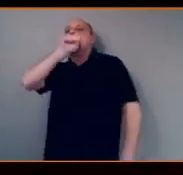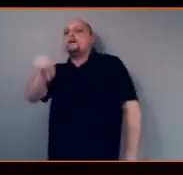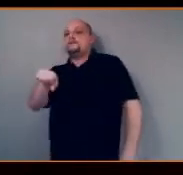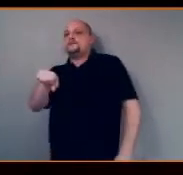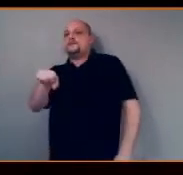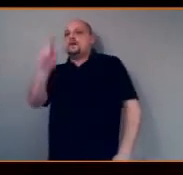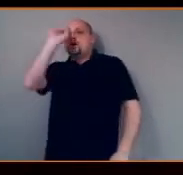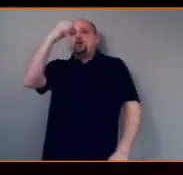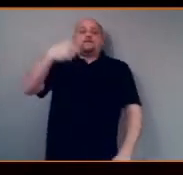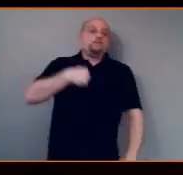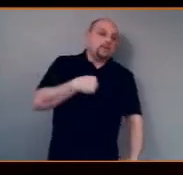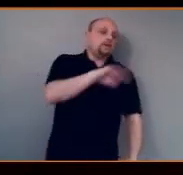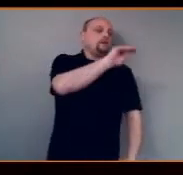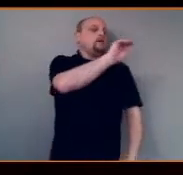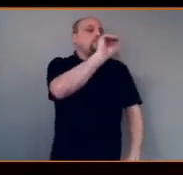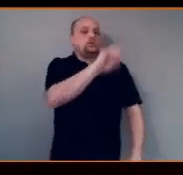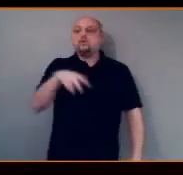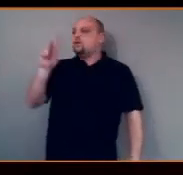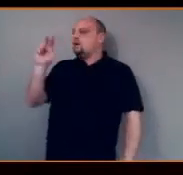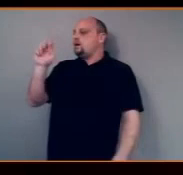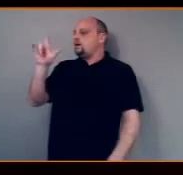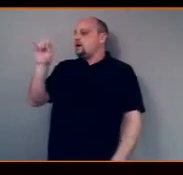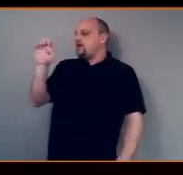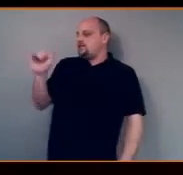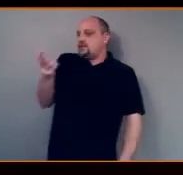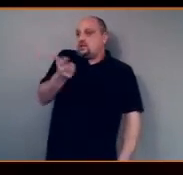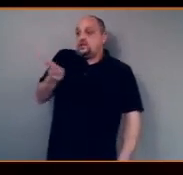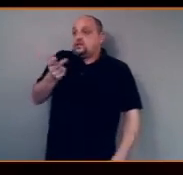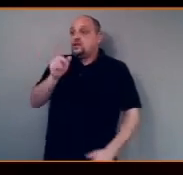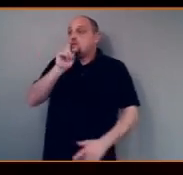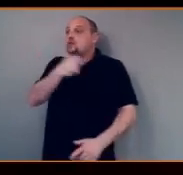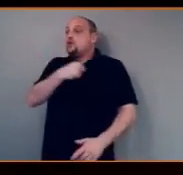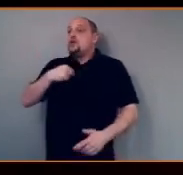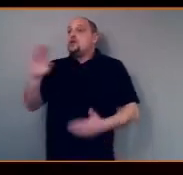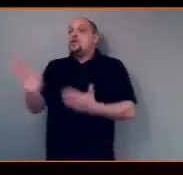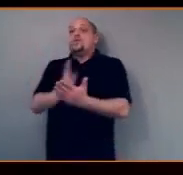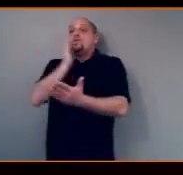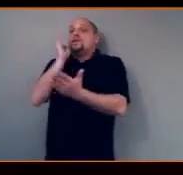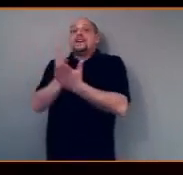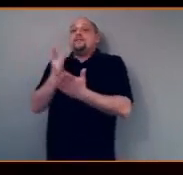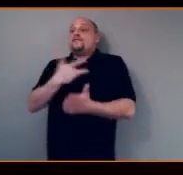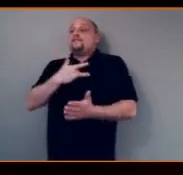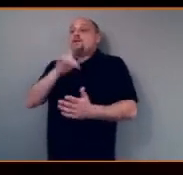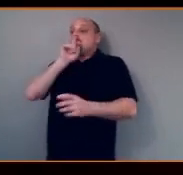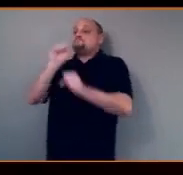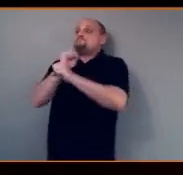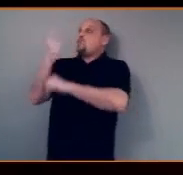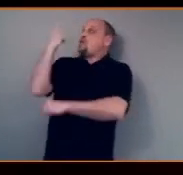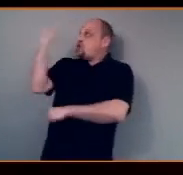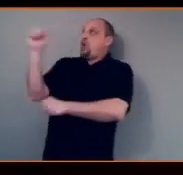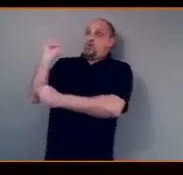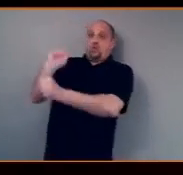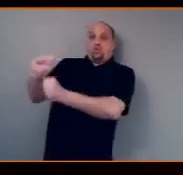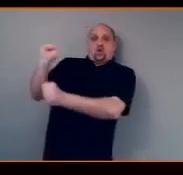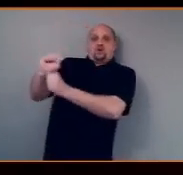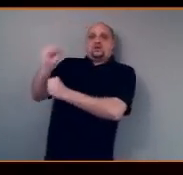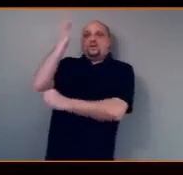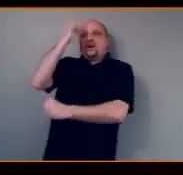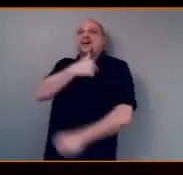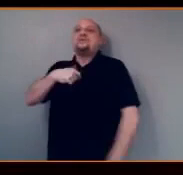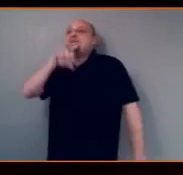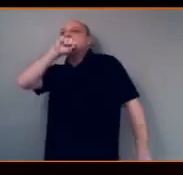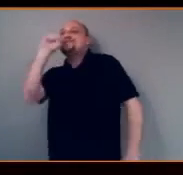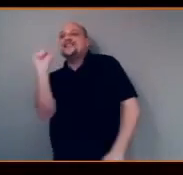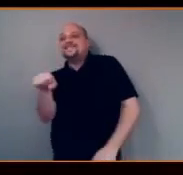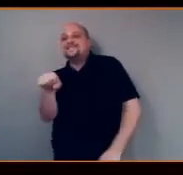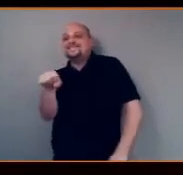and Kelsey and myself, we probably never really feel like we're going into work just because we love it so much. And so that's